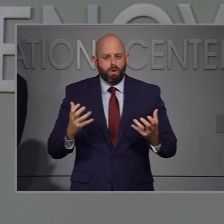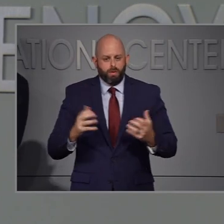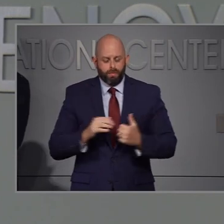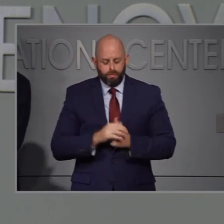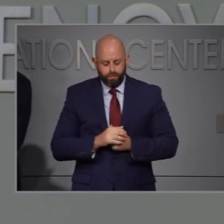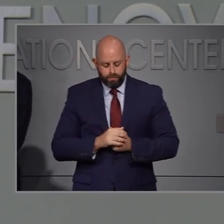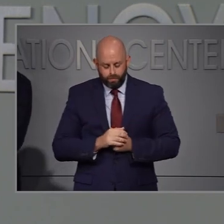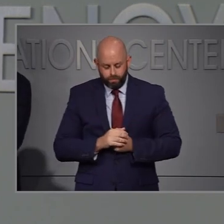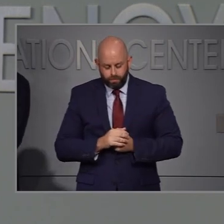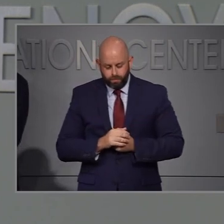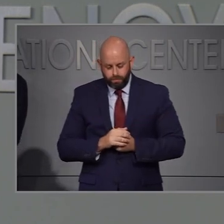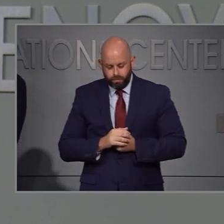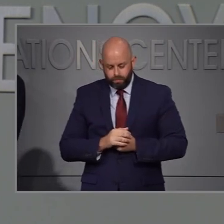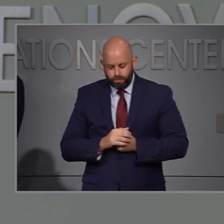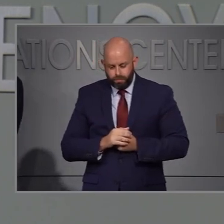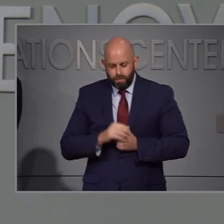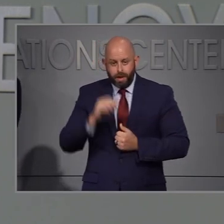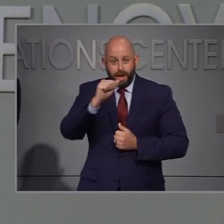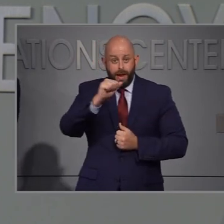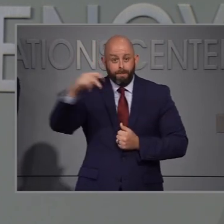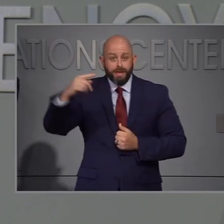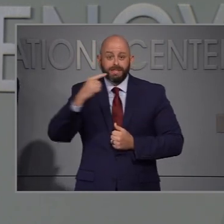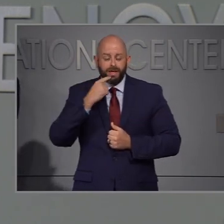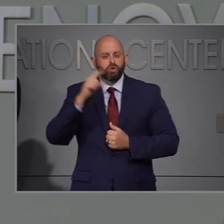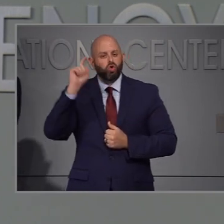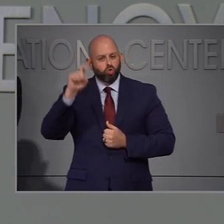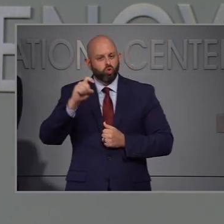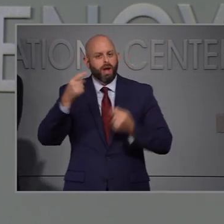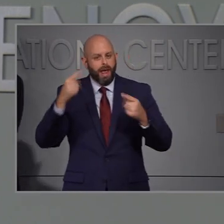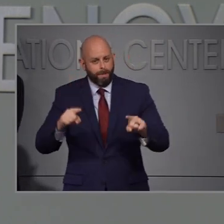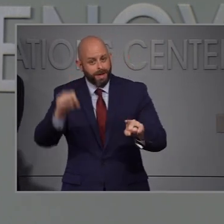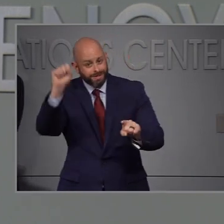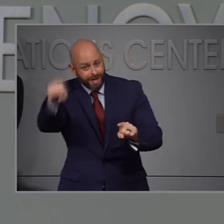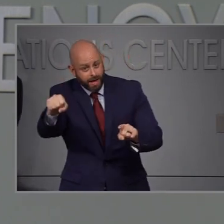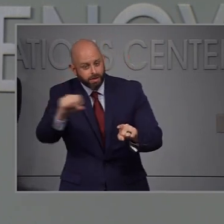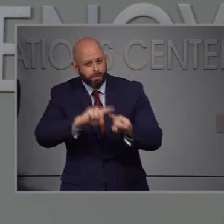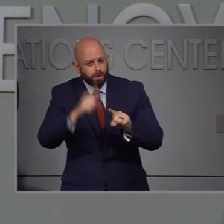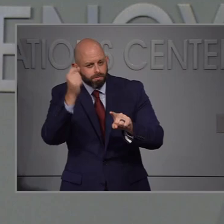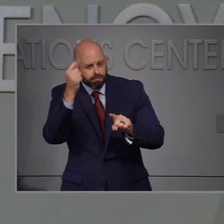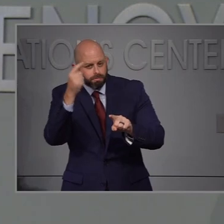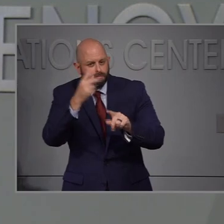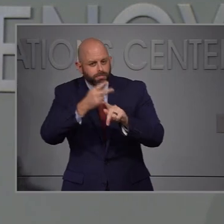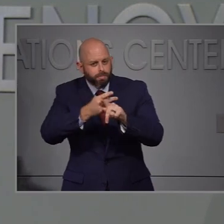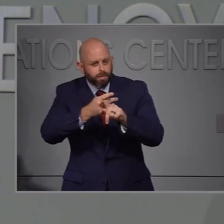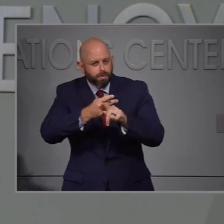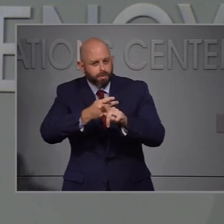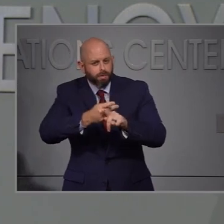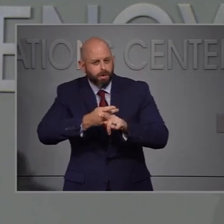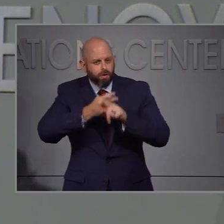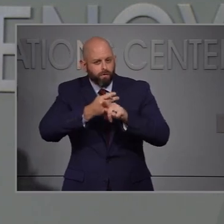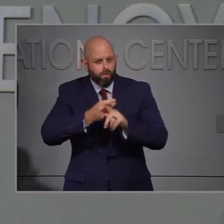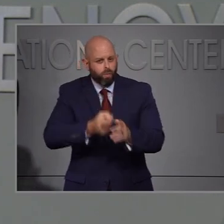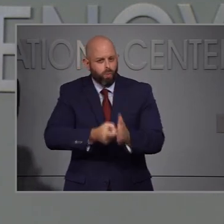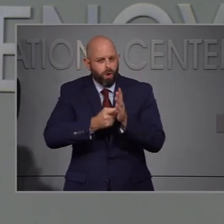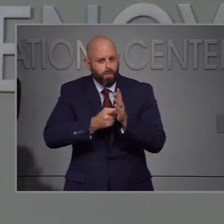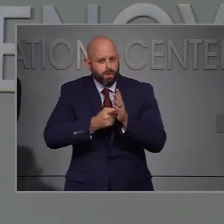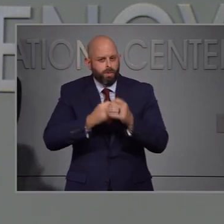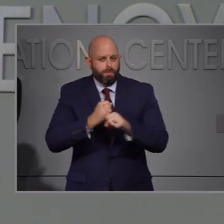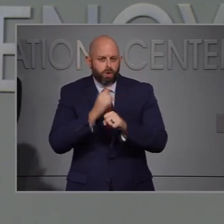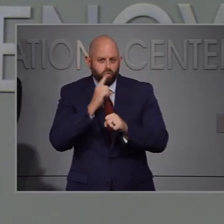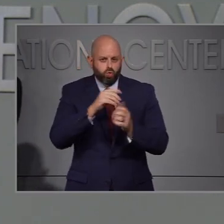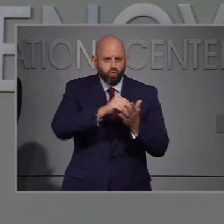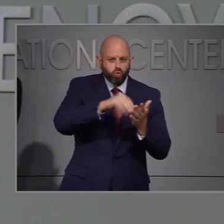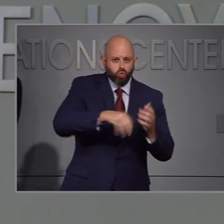AAP stresses that this should happen with careful measures to keep students and staff safe and